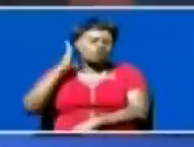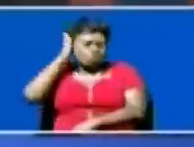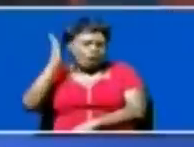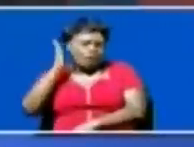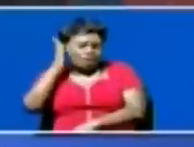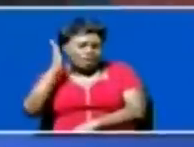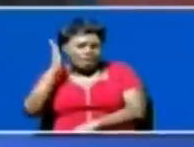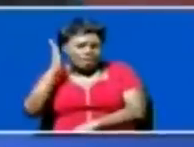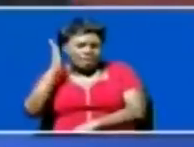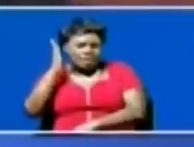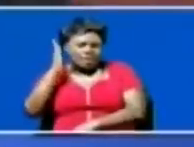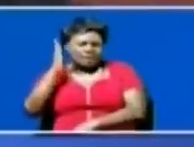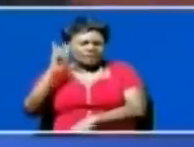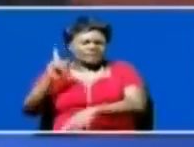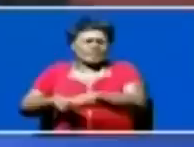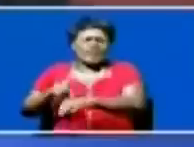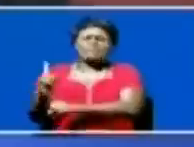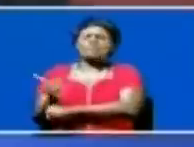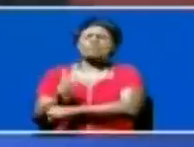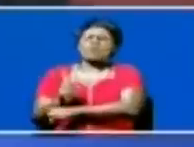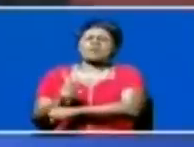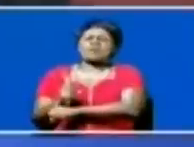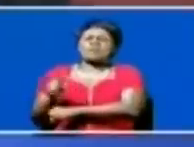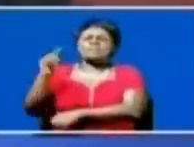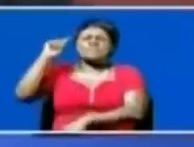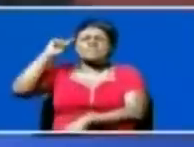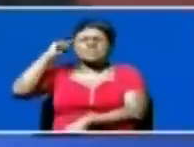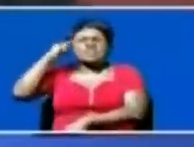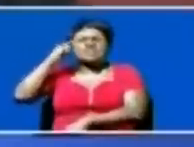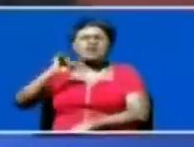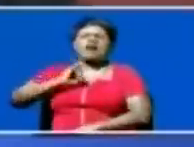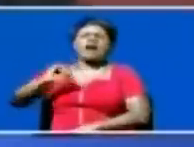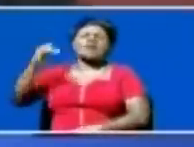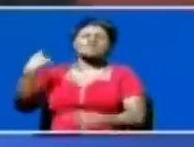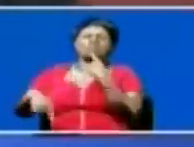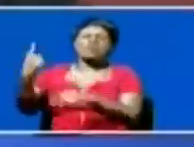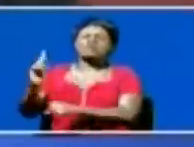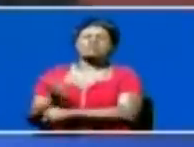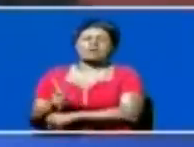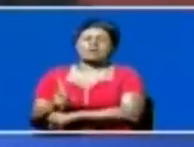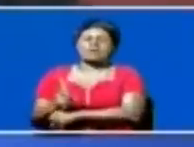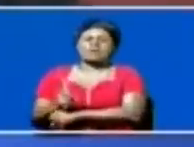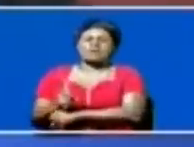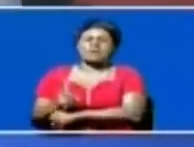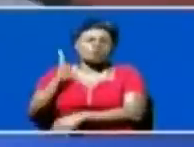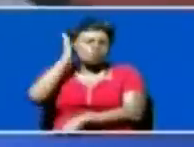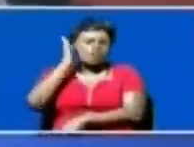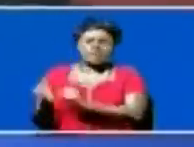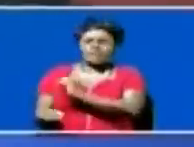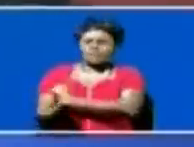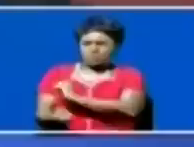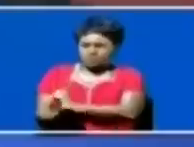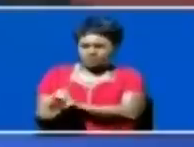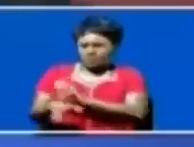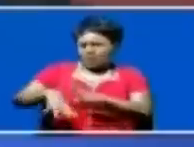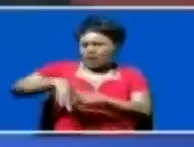Majority Leader. At what point does he think the eyes carried the day? And this is his explanation. He says